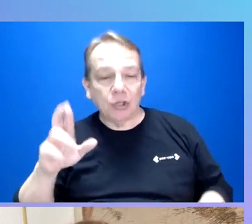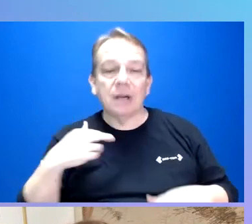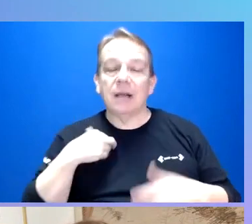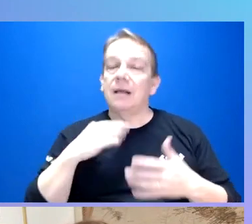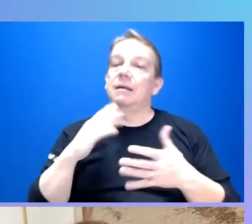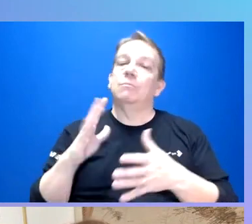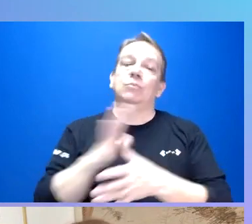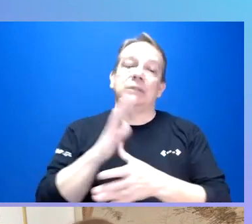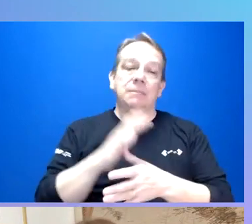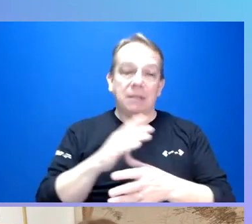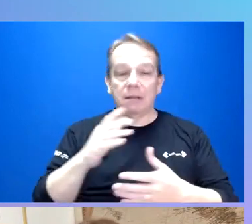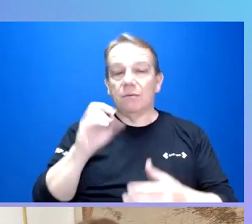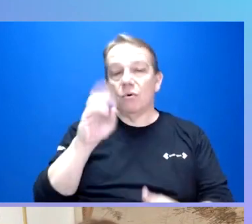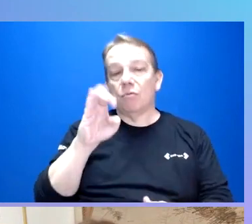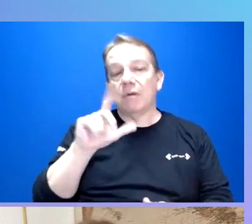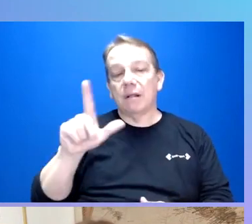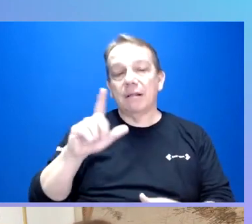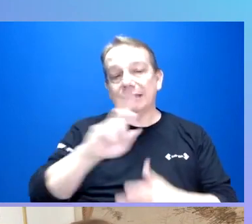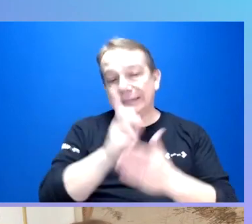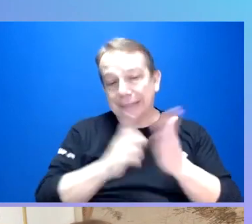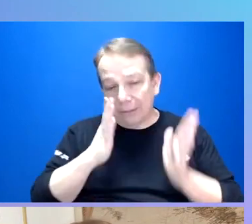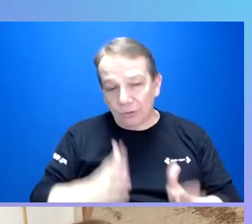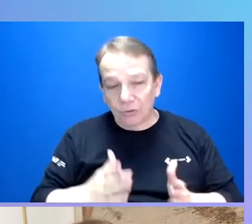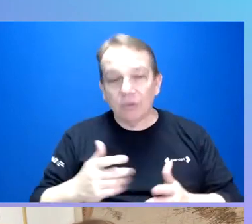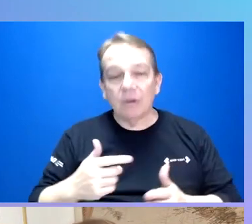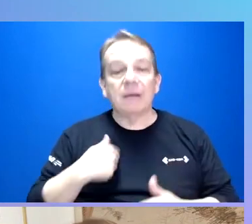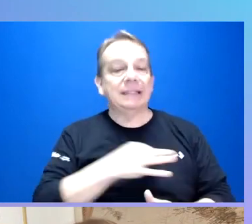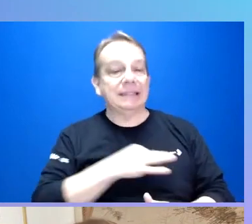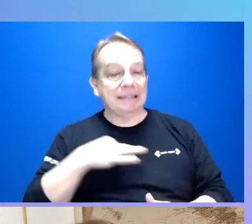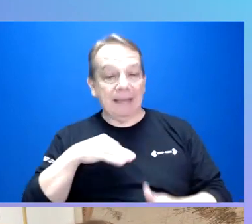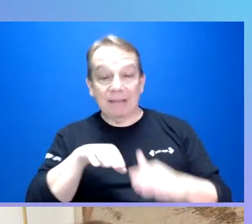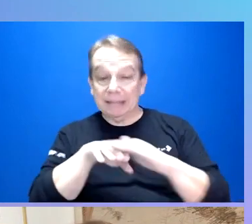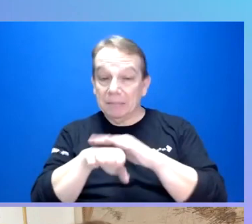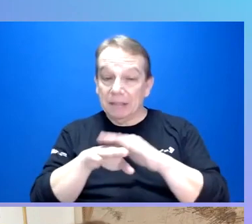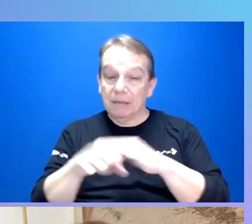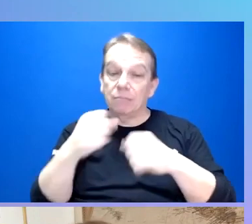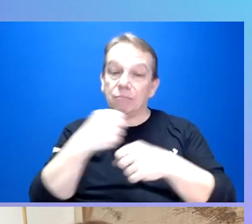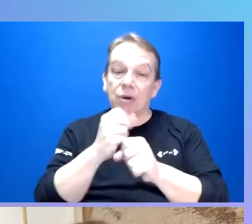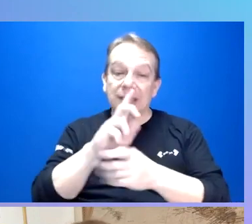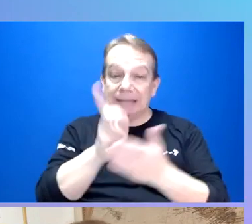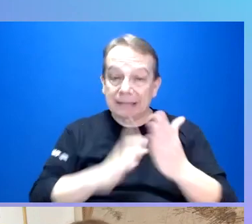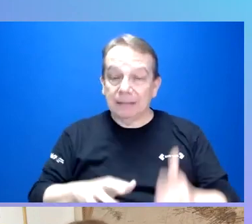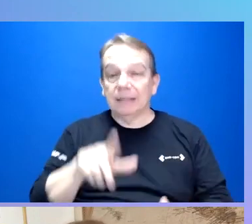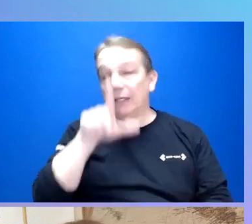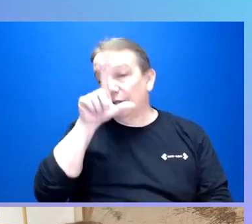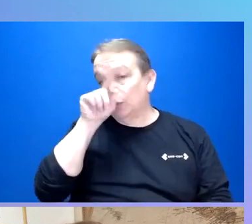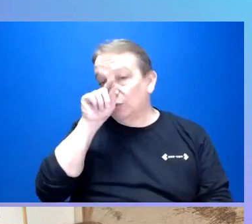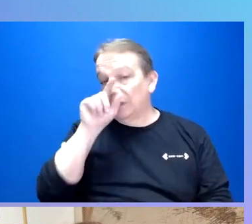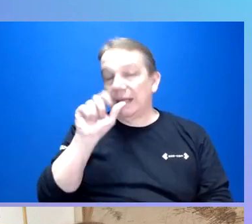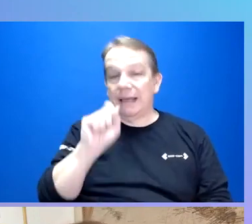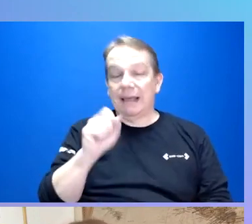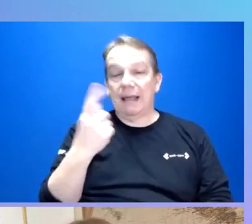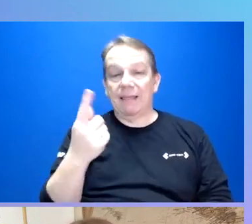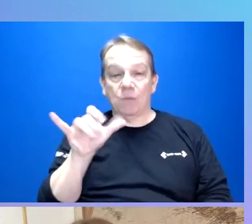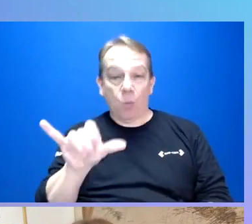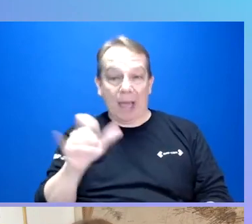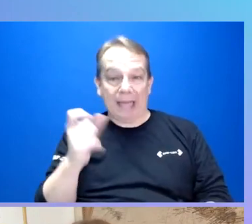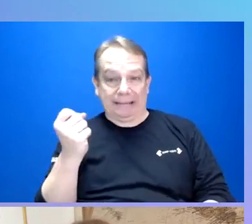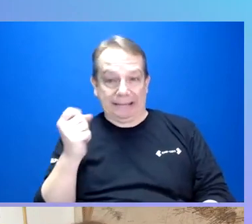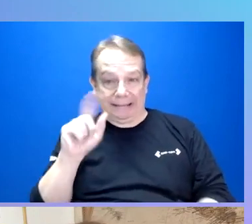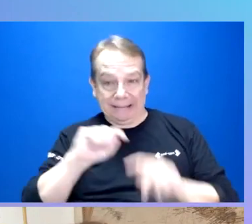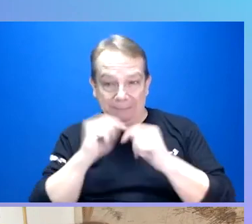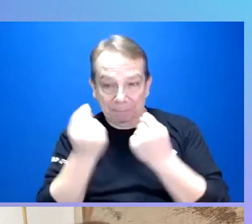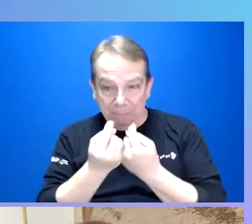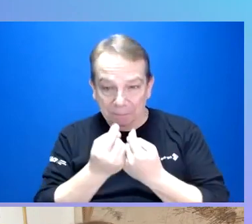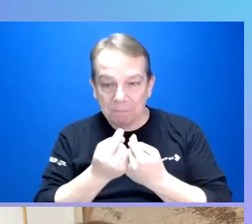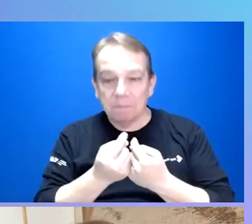Designer at Oracle. Before that, I was Staff Accessibility Product Designer on the Twitter A11Y team. And then